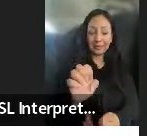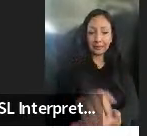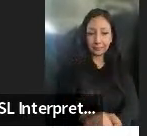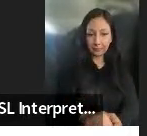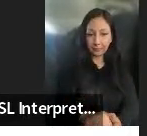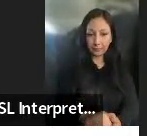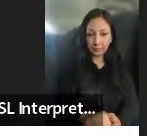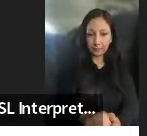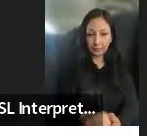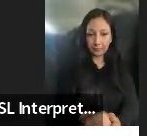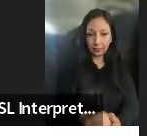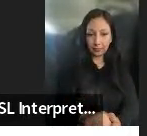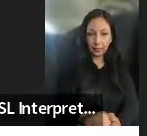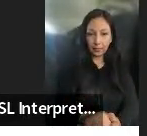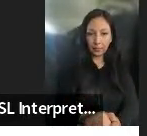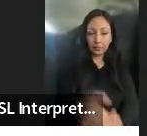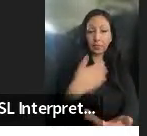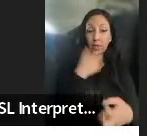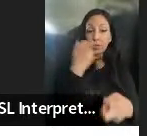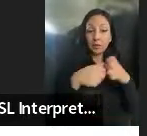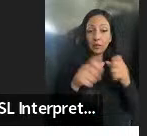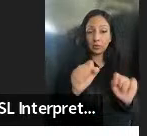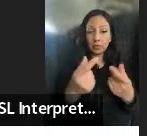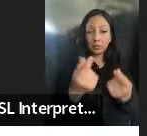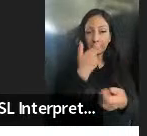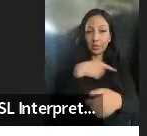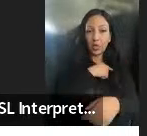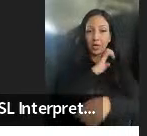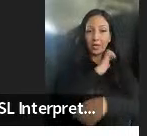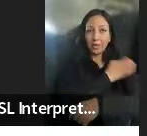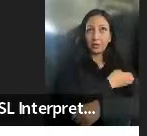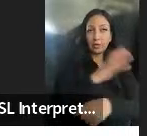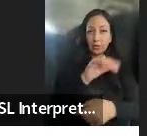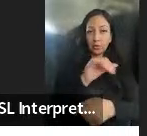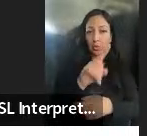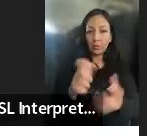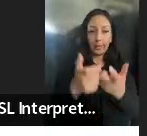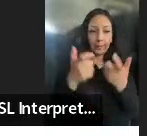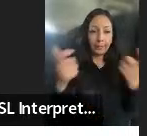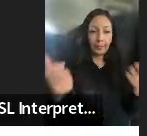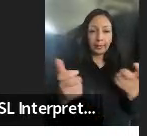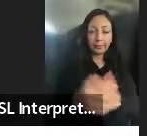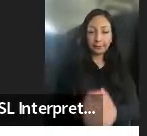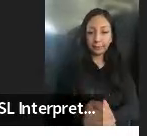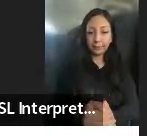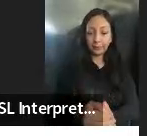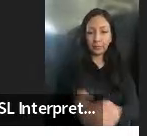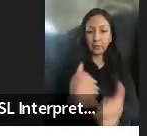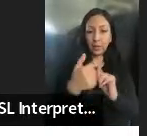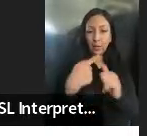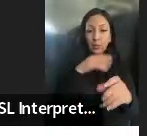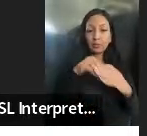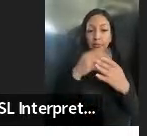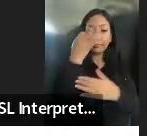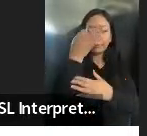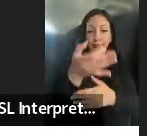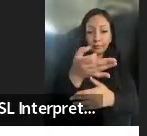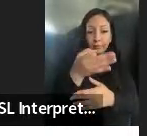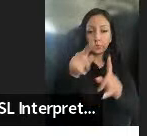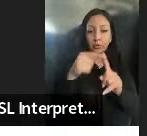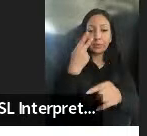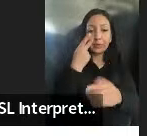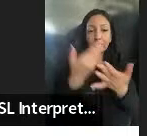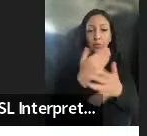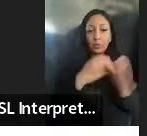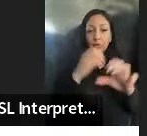has been difficult to do because our energy code has gotten so good. So as we go into the future, when we do see new construction